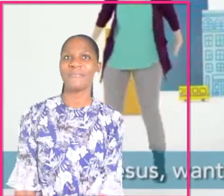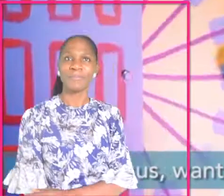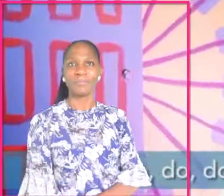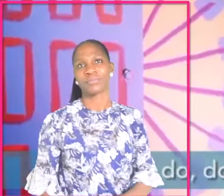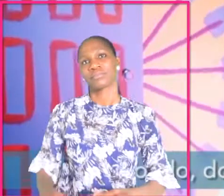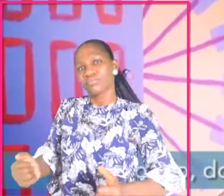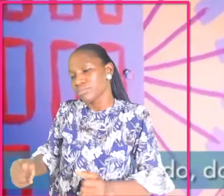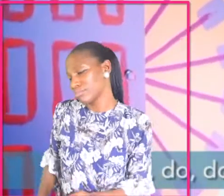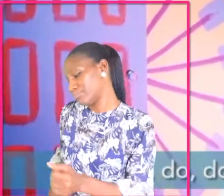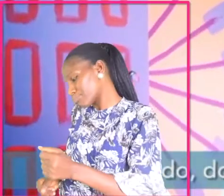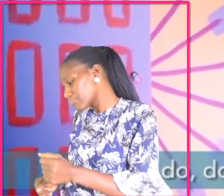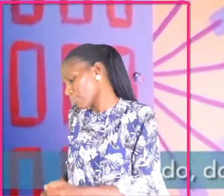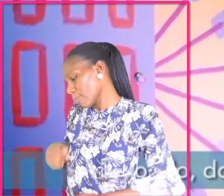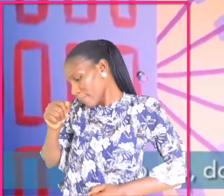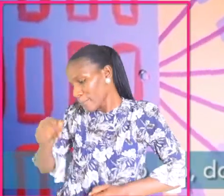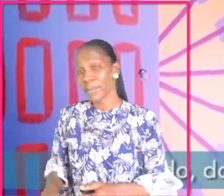forever.